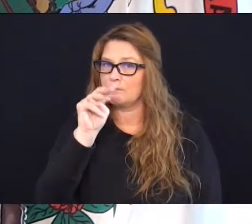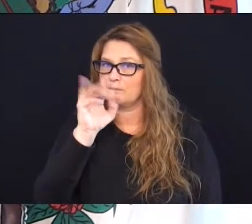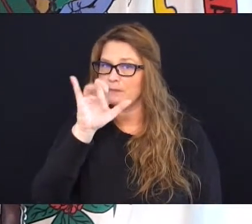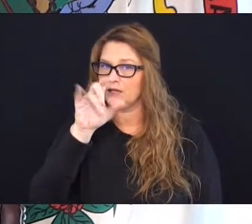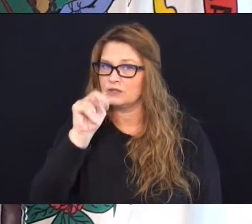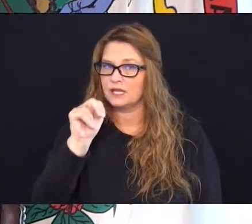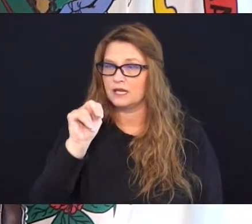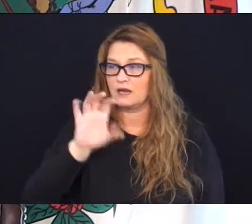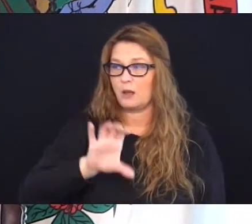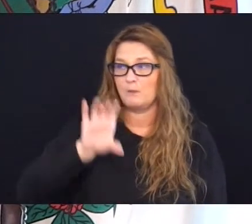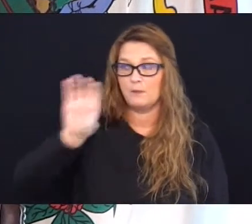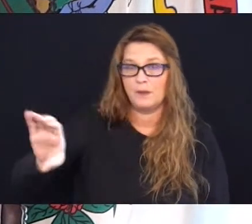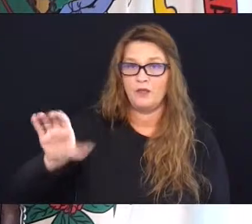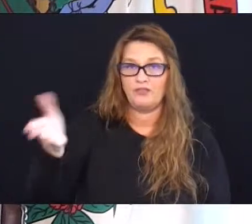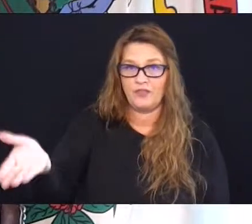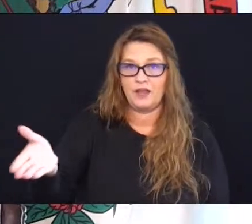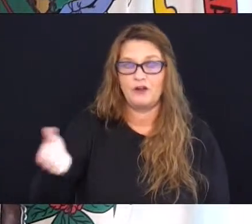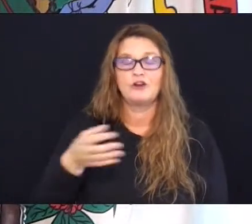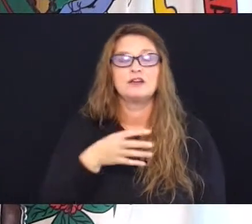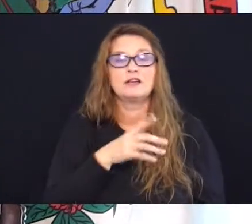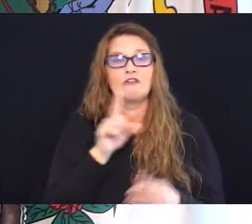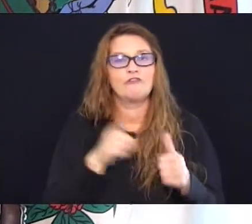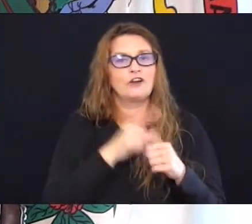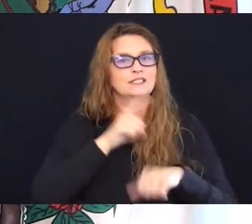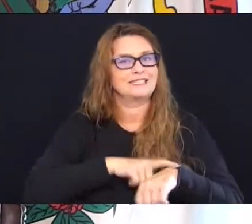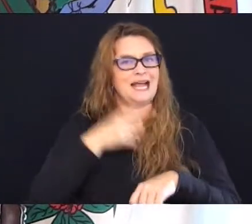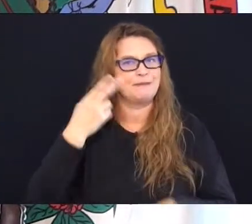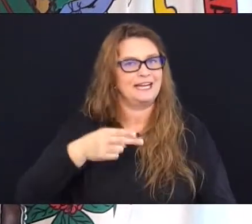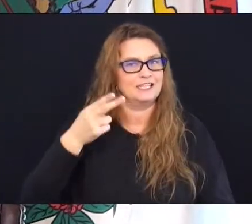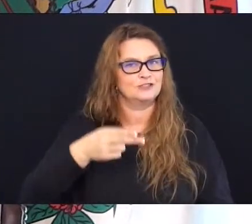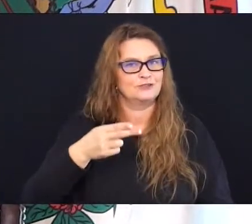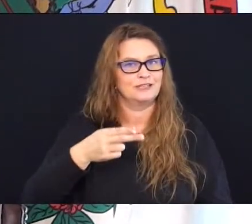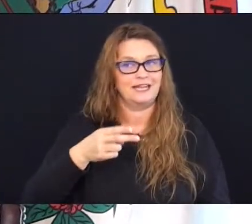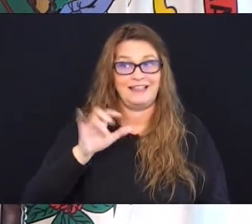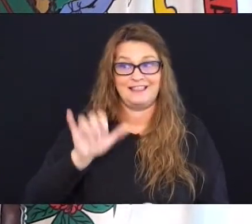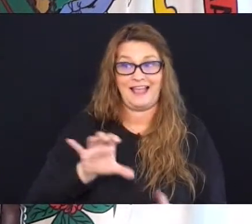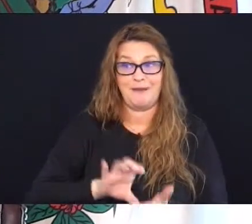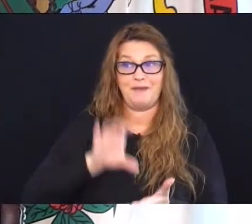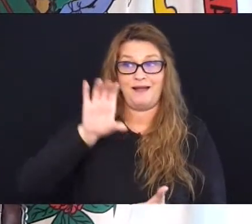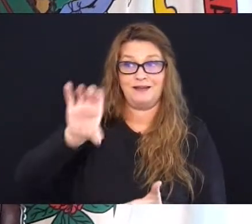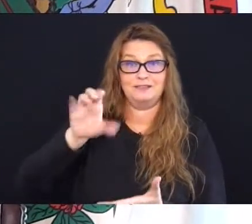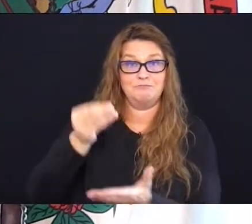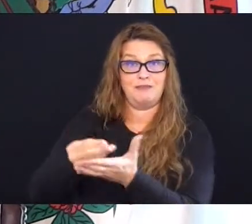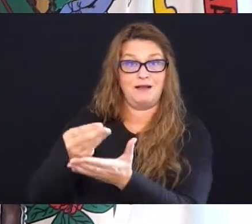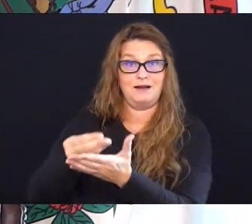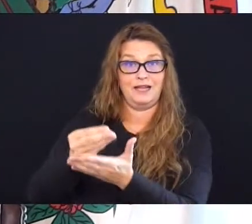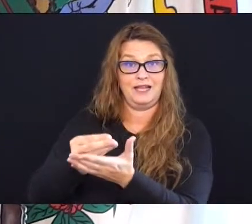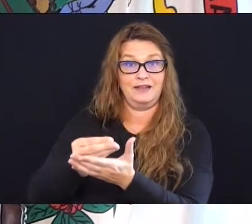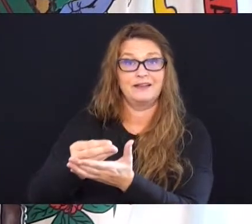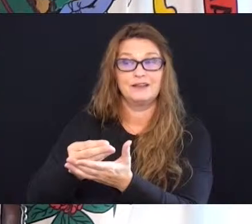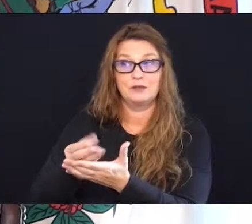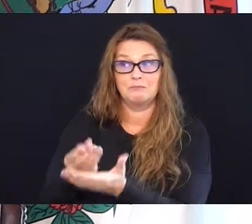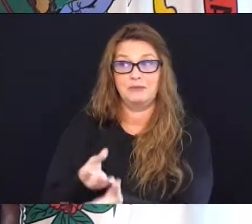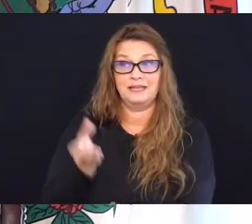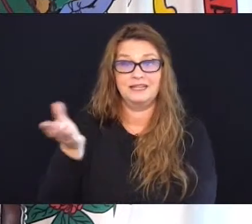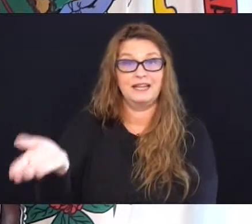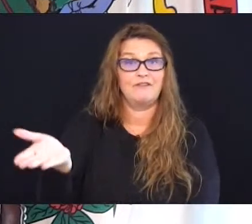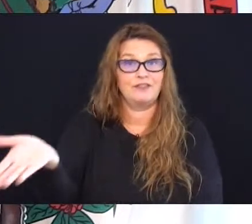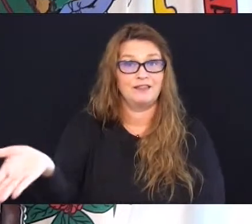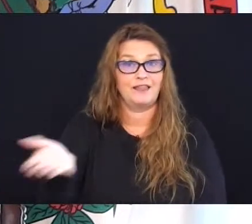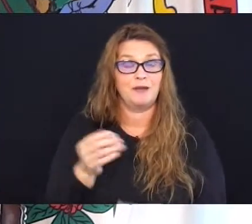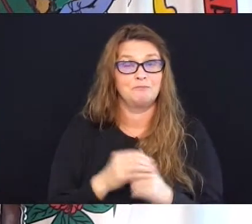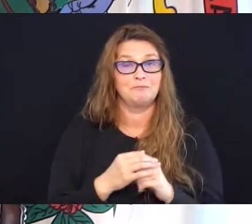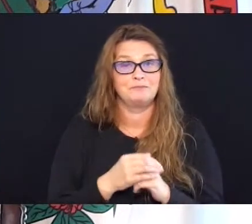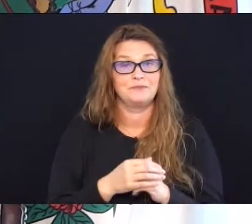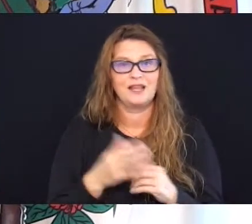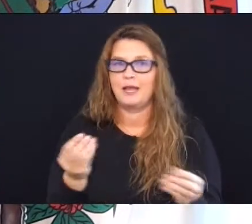over there. And the first time in history that this much money has been appropriated for that level of purchase, and that will just bring more and